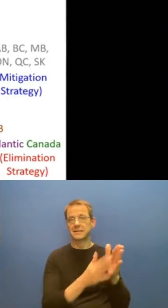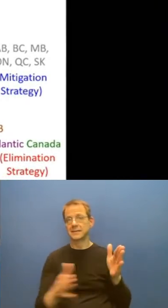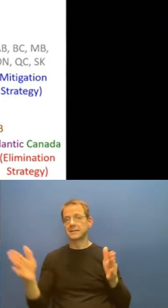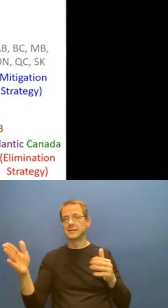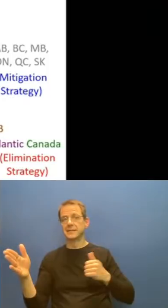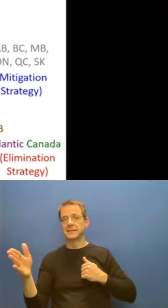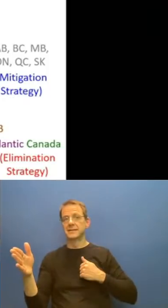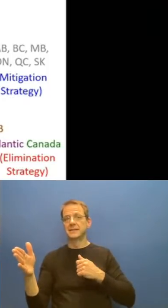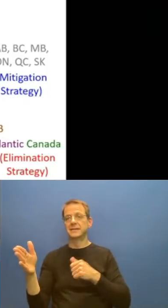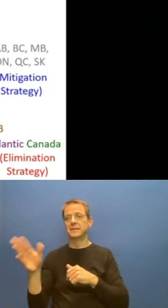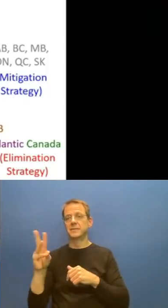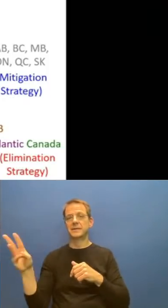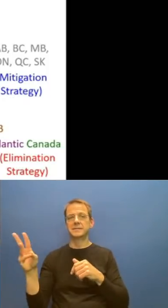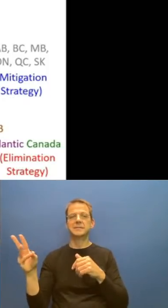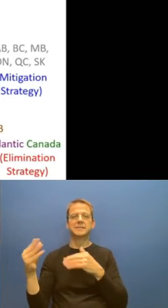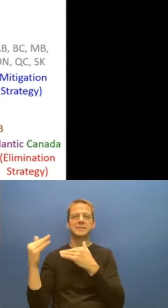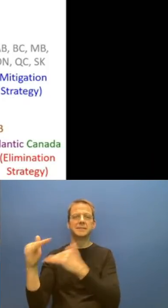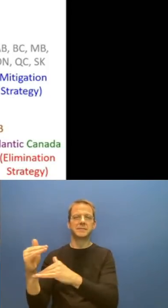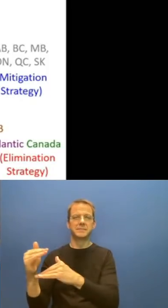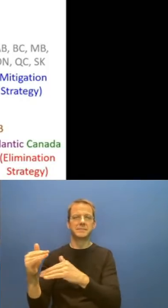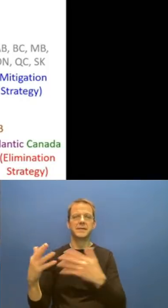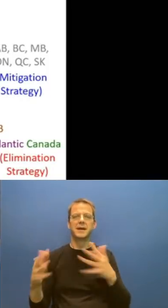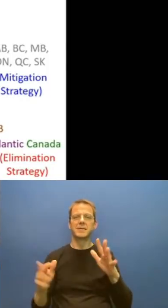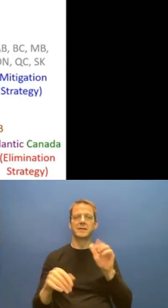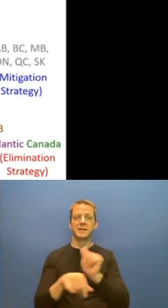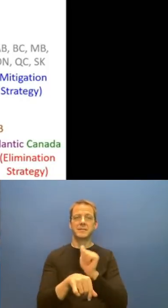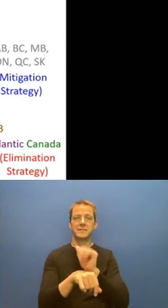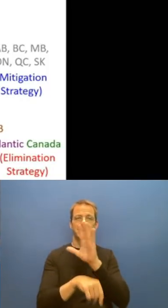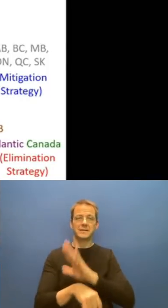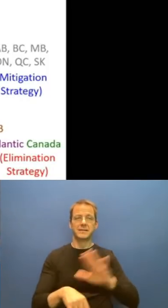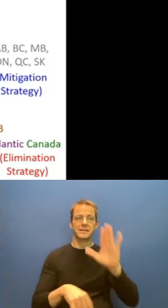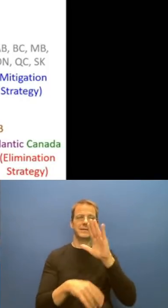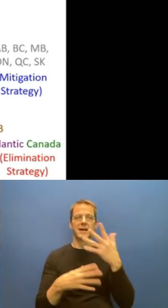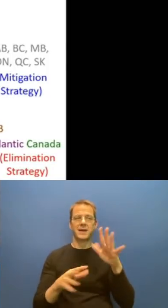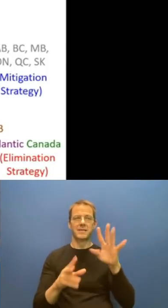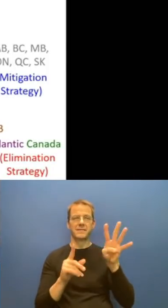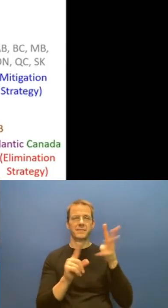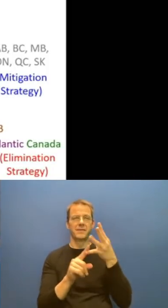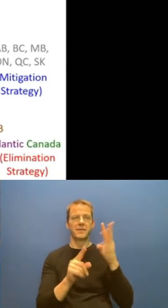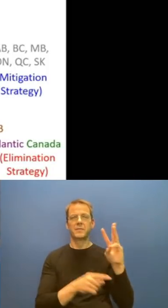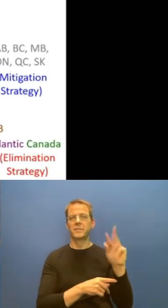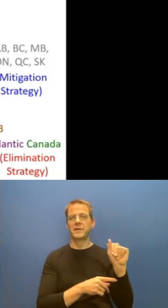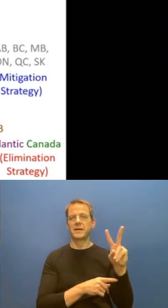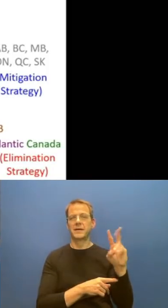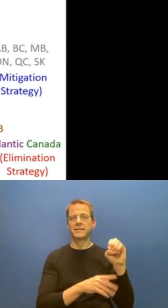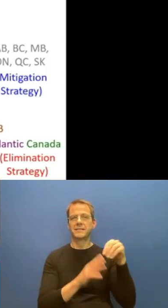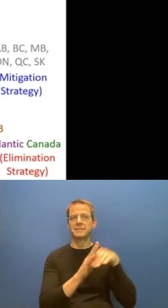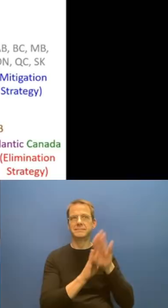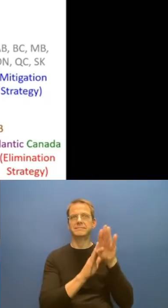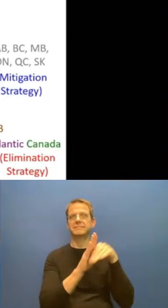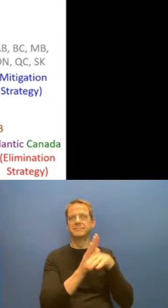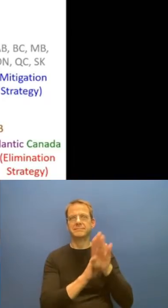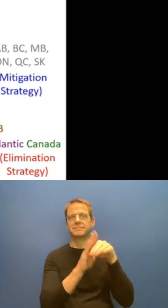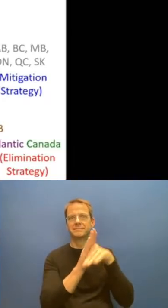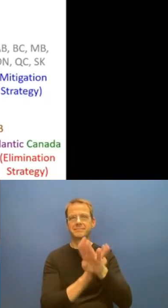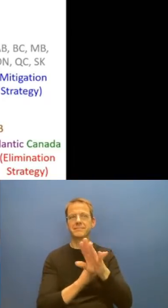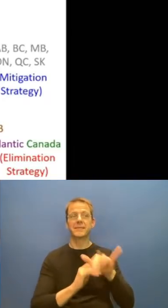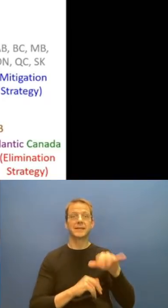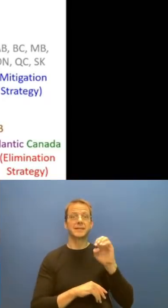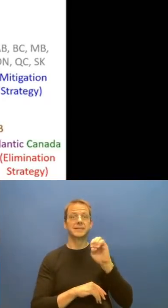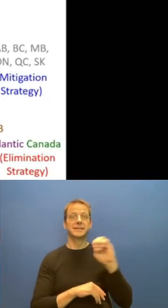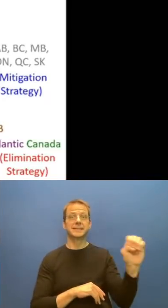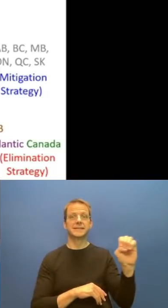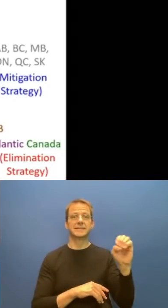Canada decided to stop community transmission and then fight the outbreaks if they appear, had much better outcomes